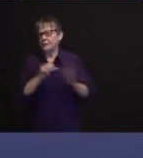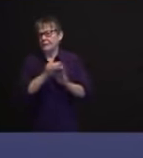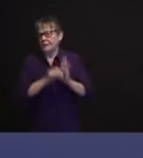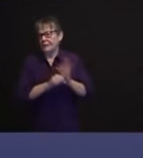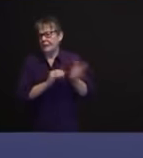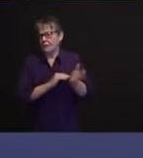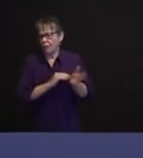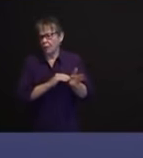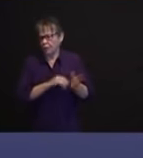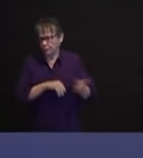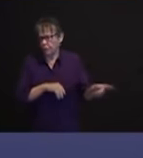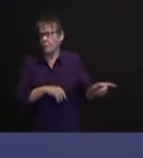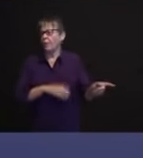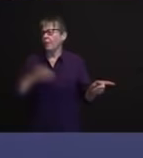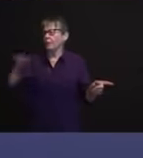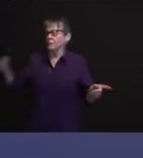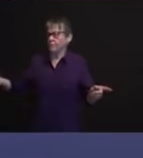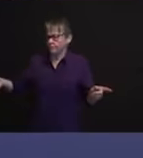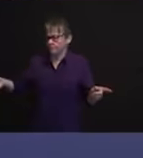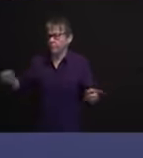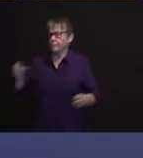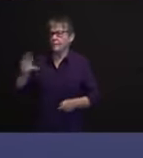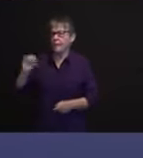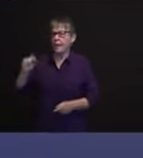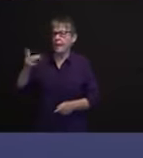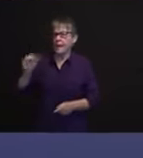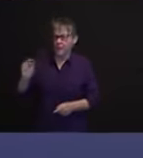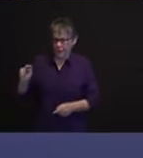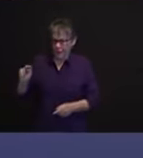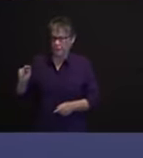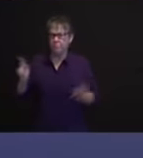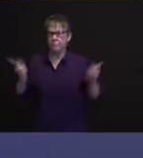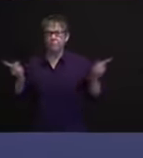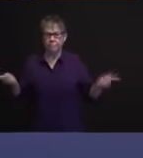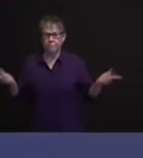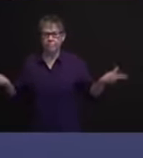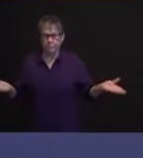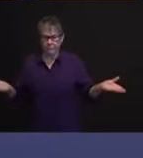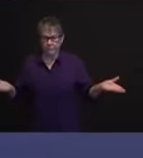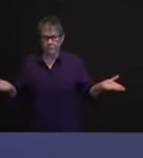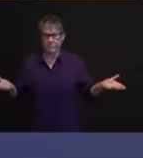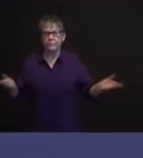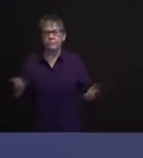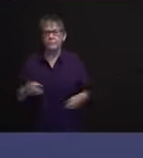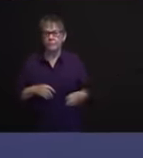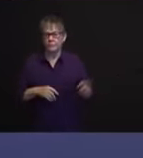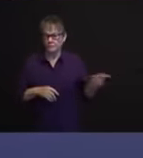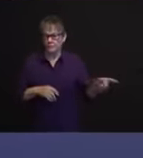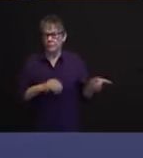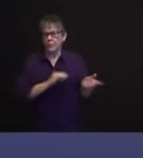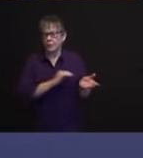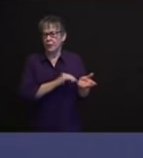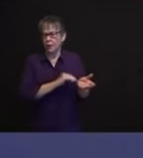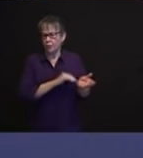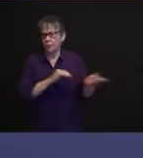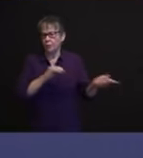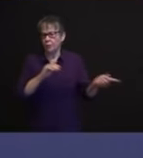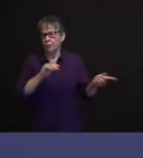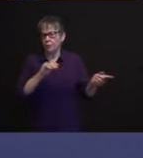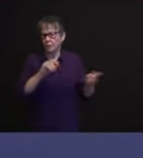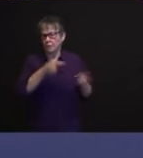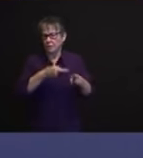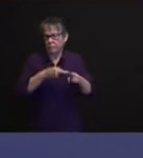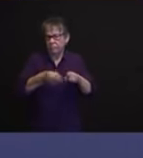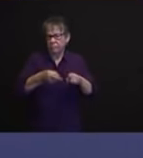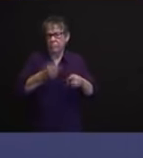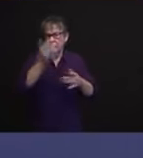Callahan. A guy to the right, another familiar face, the Department of Health's Communicable Disease Service Medical Director, Dr. Ed